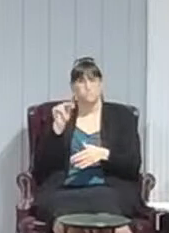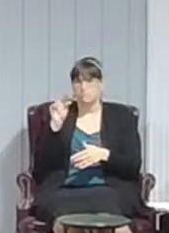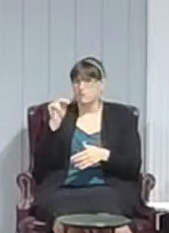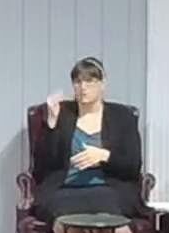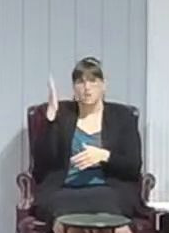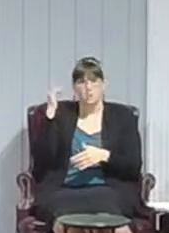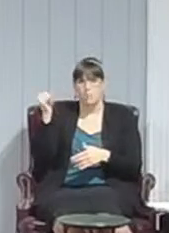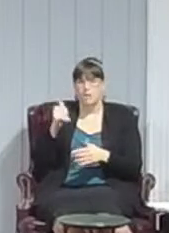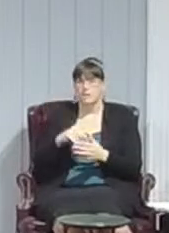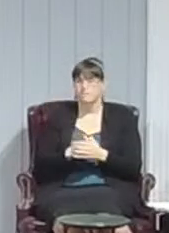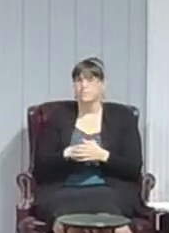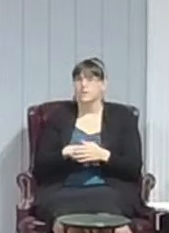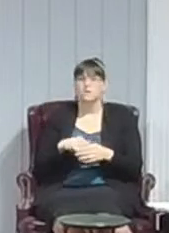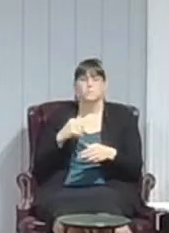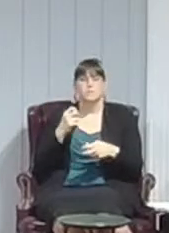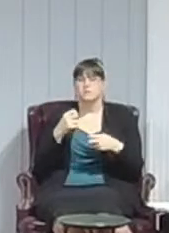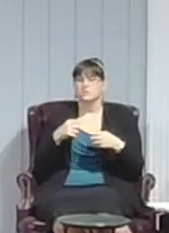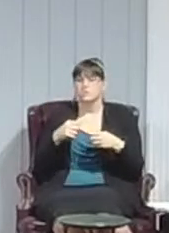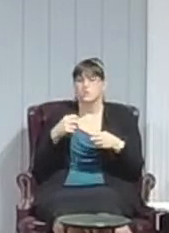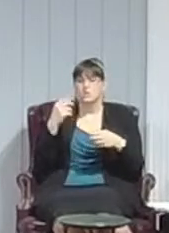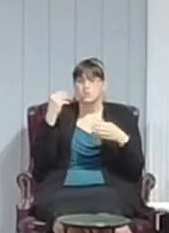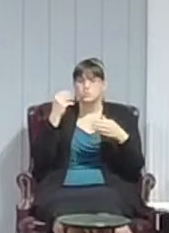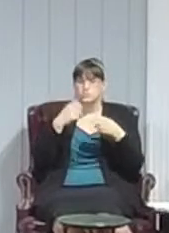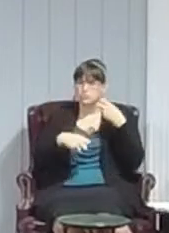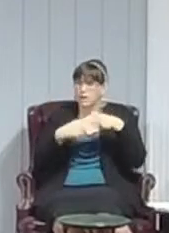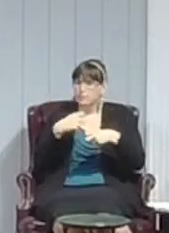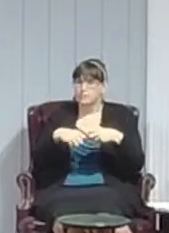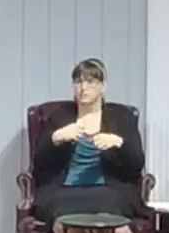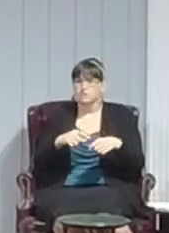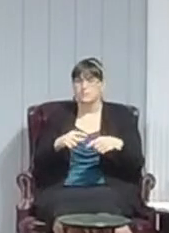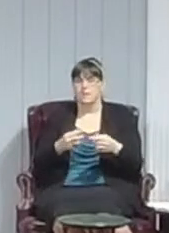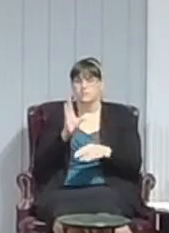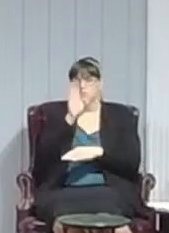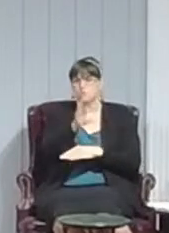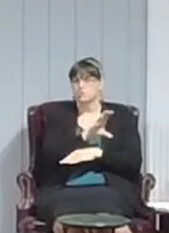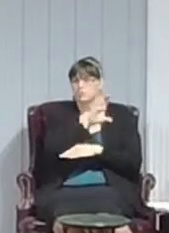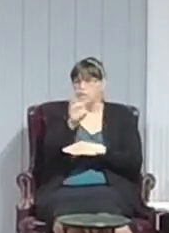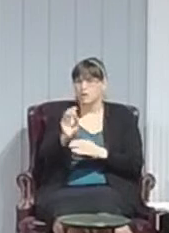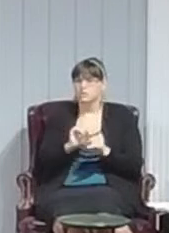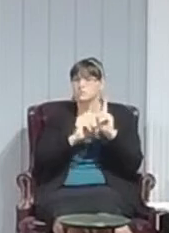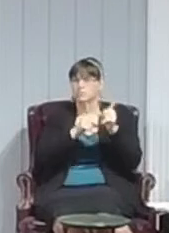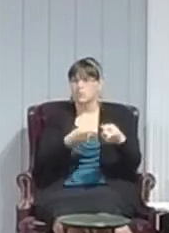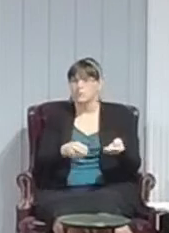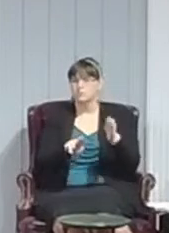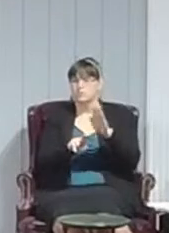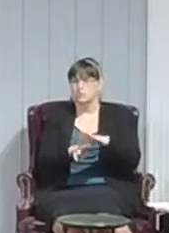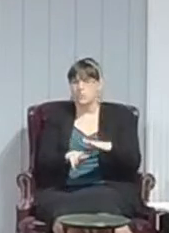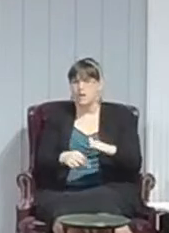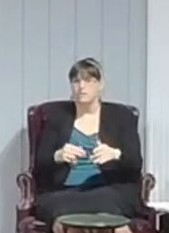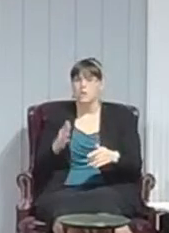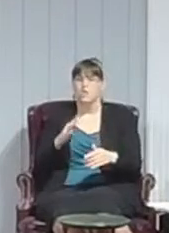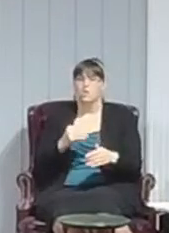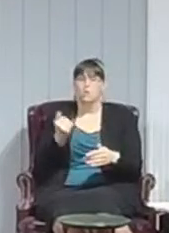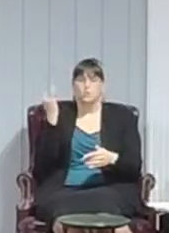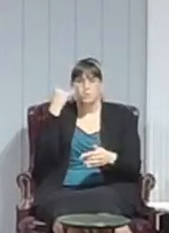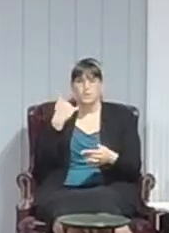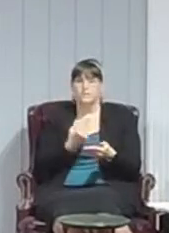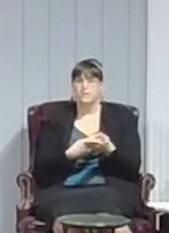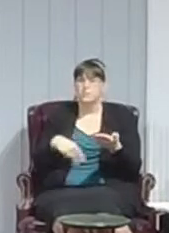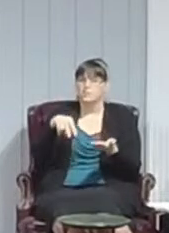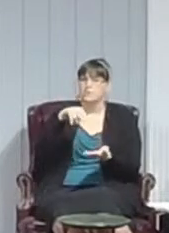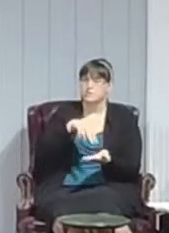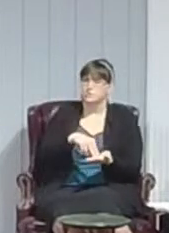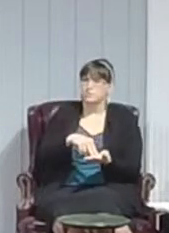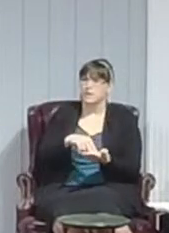the cross. He was not troubled about going to the grave. He was not troubled about whether or not he would be resurrected once he was in the